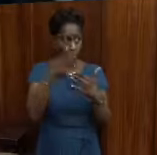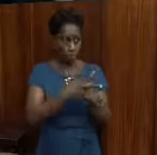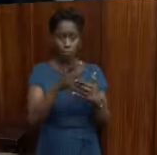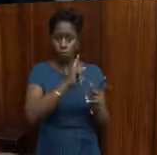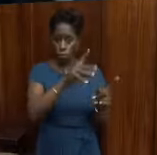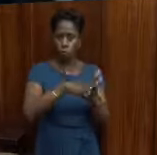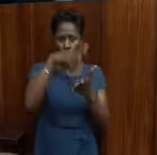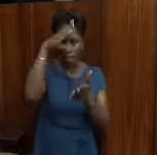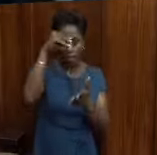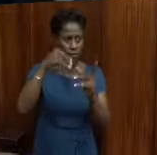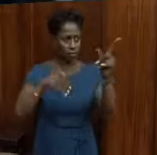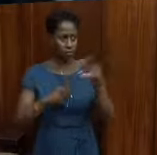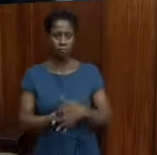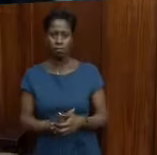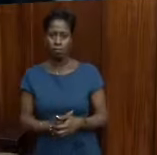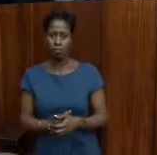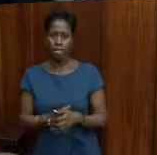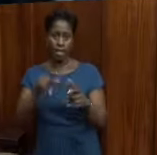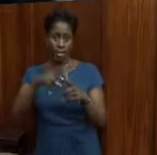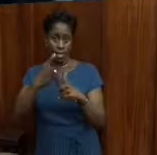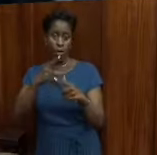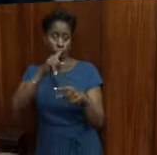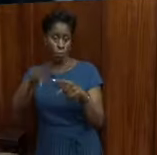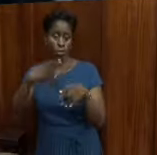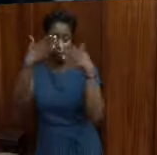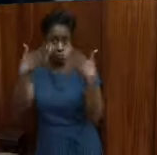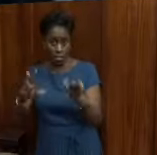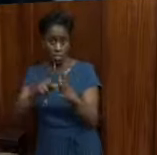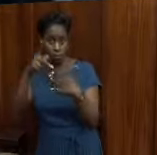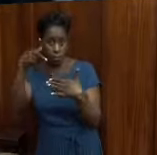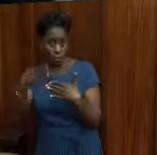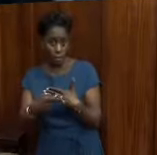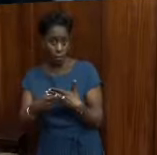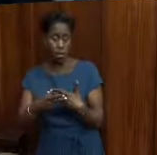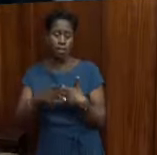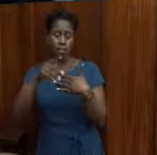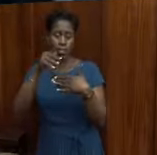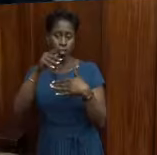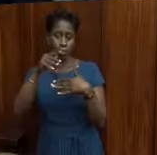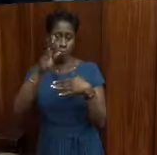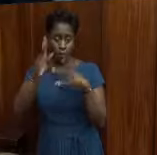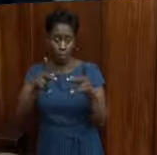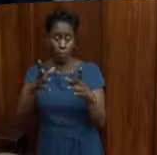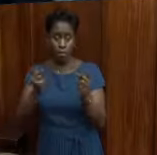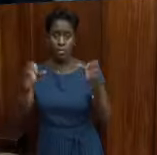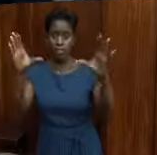Participants who successfully complete the program will receive certification